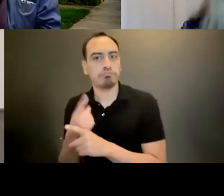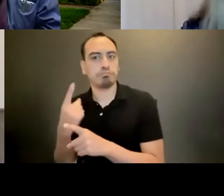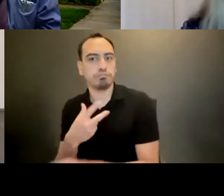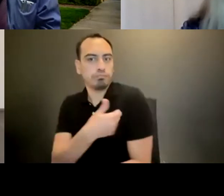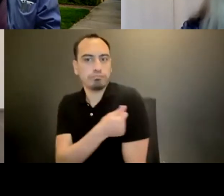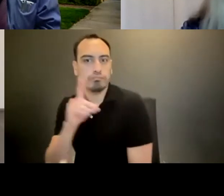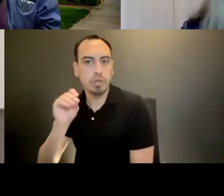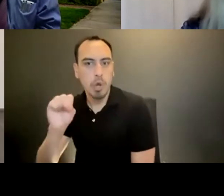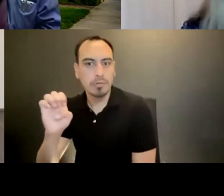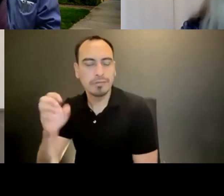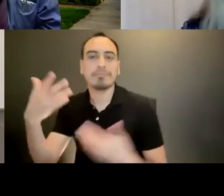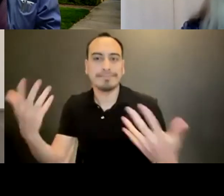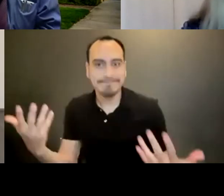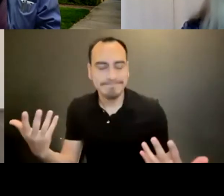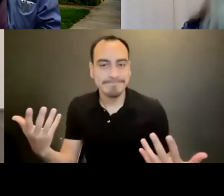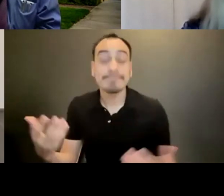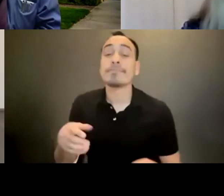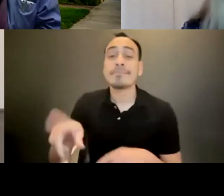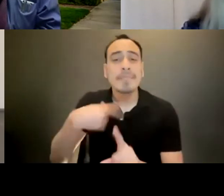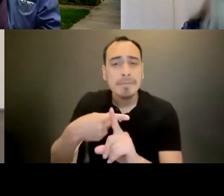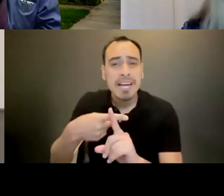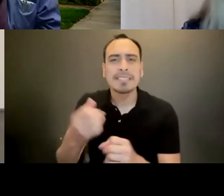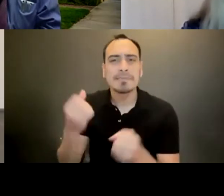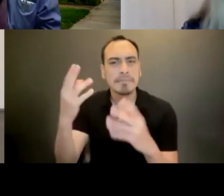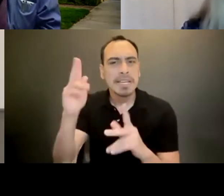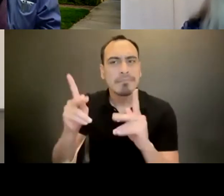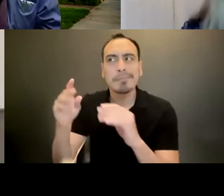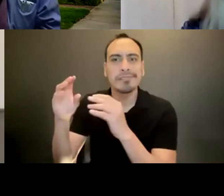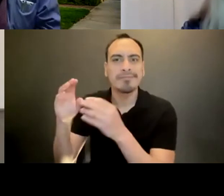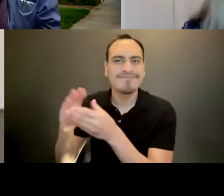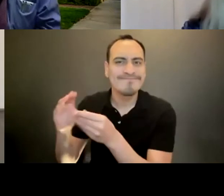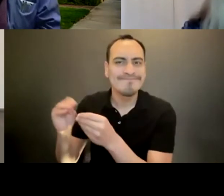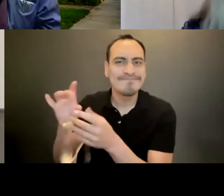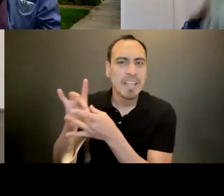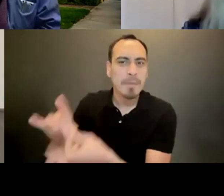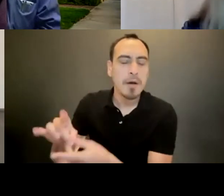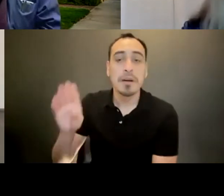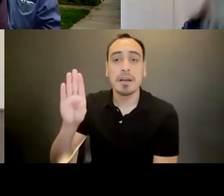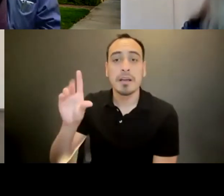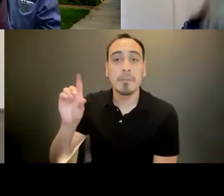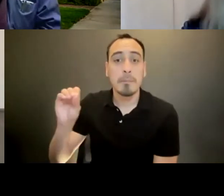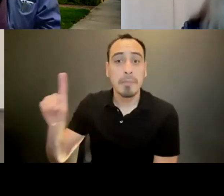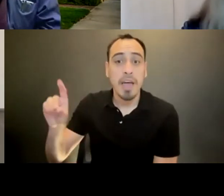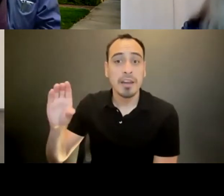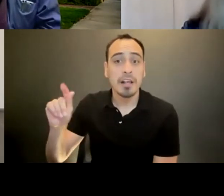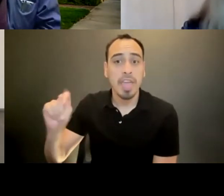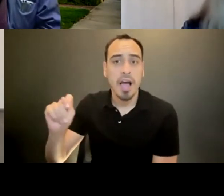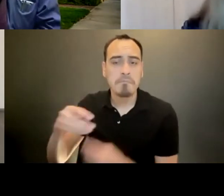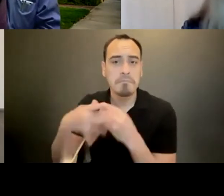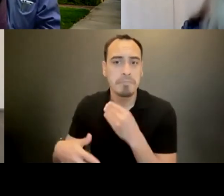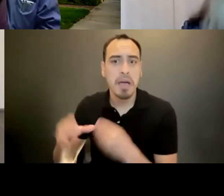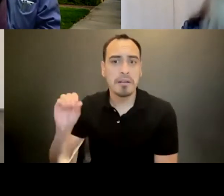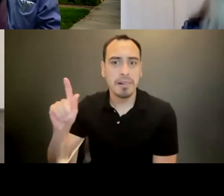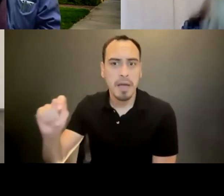these blood clots that have been associated, or at least thought to be associated with the